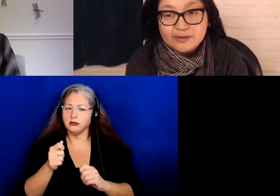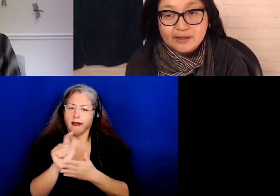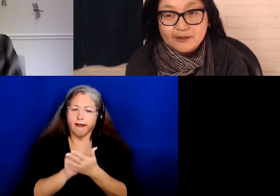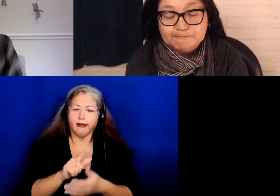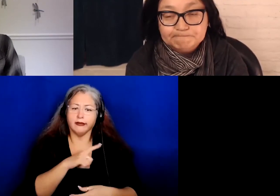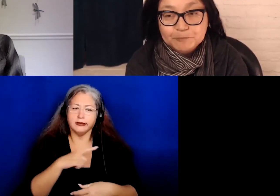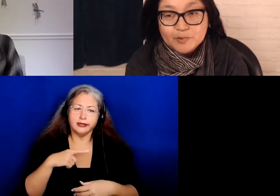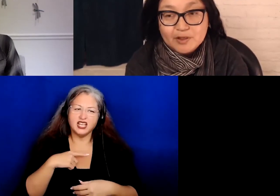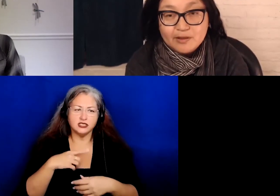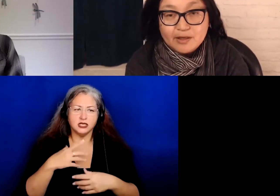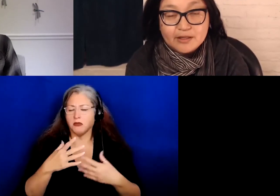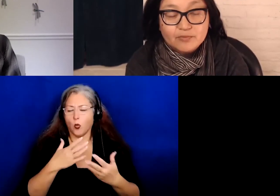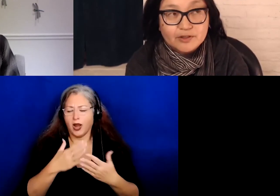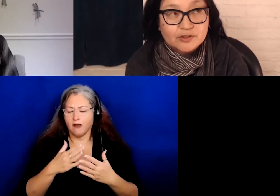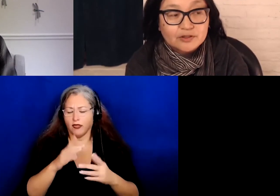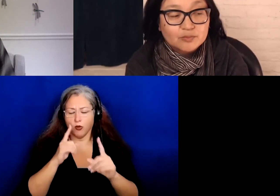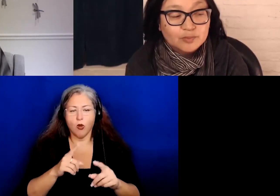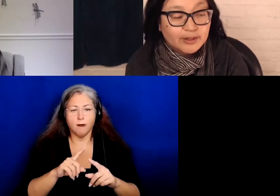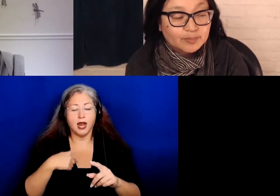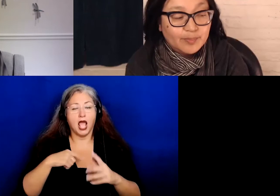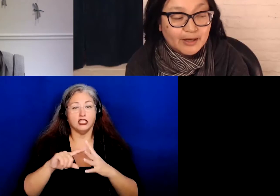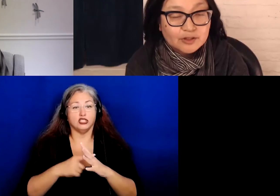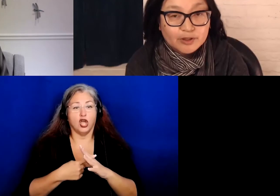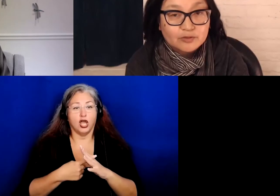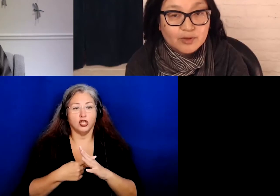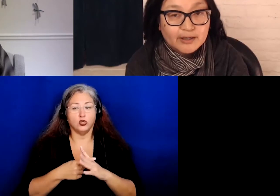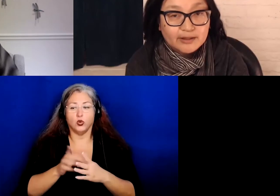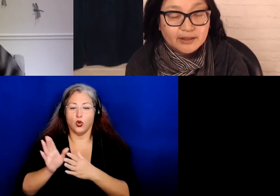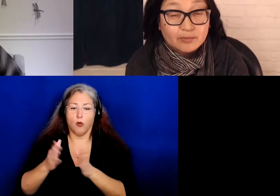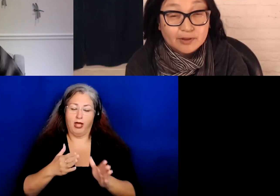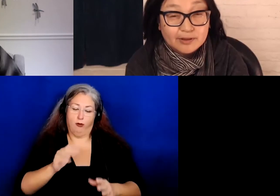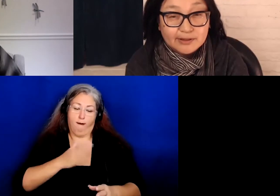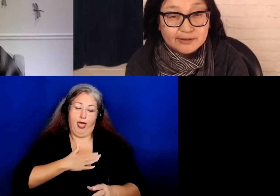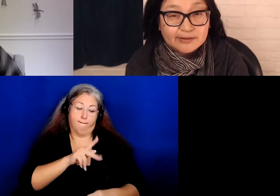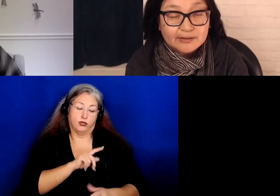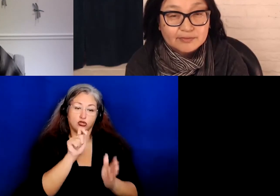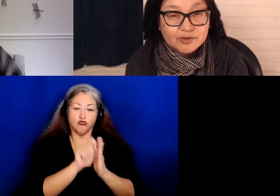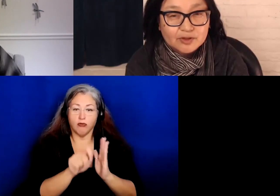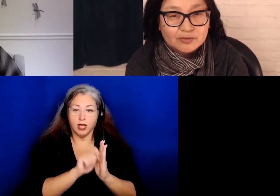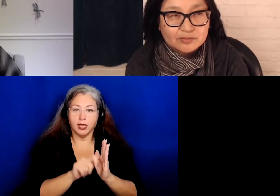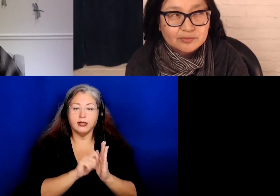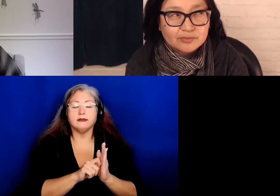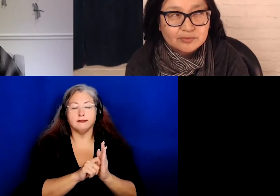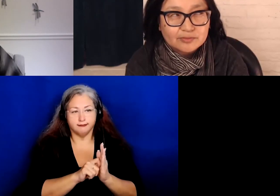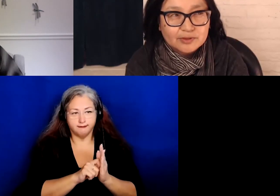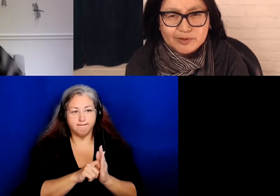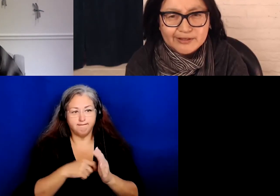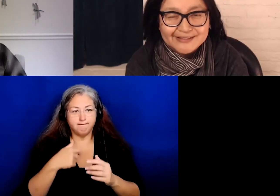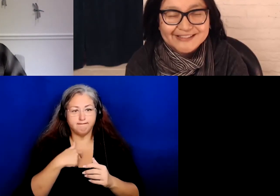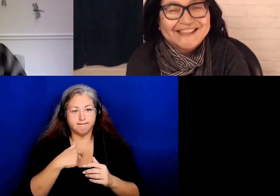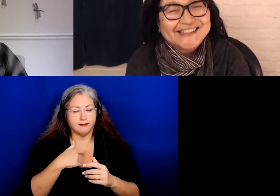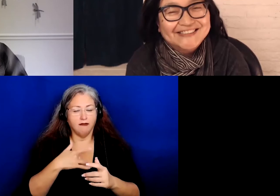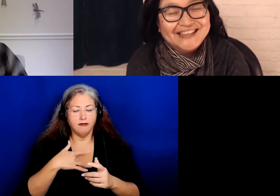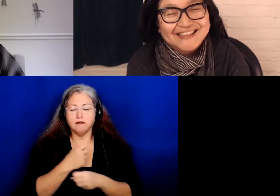was. And I think when I started to move back into my own writing, like I was so